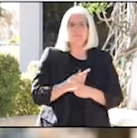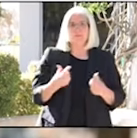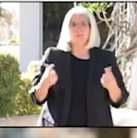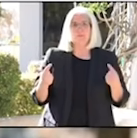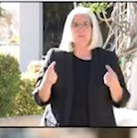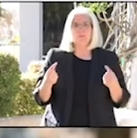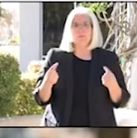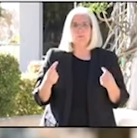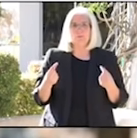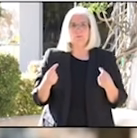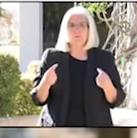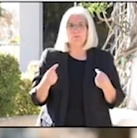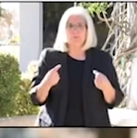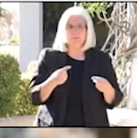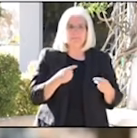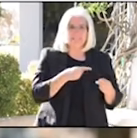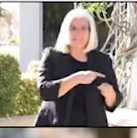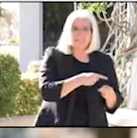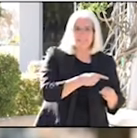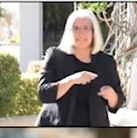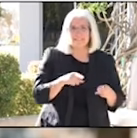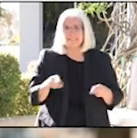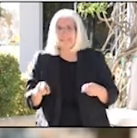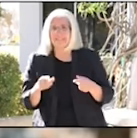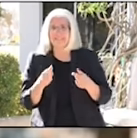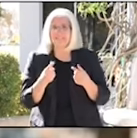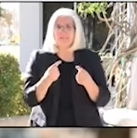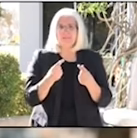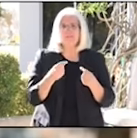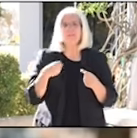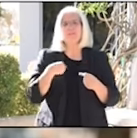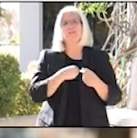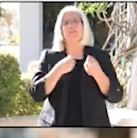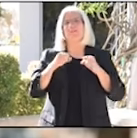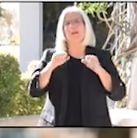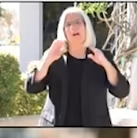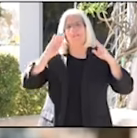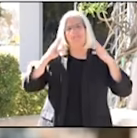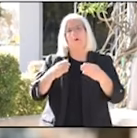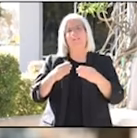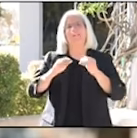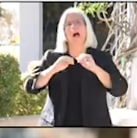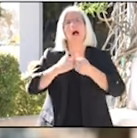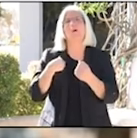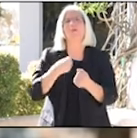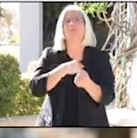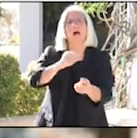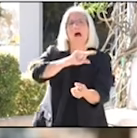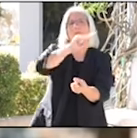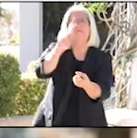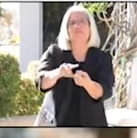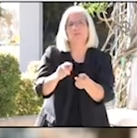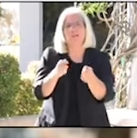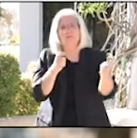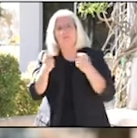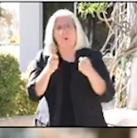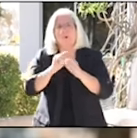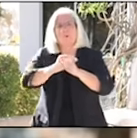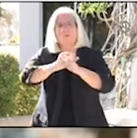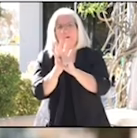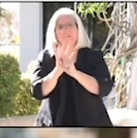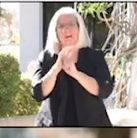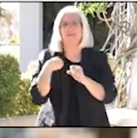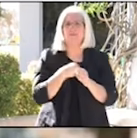our focused measures to control COVID, our testing, our contact tracing,